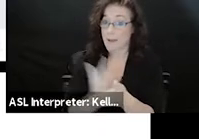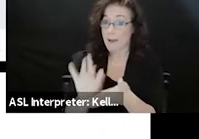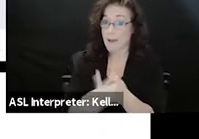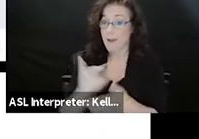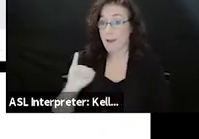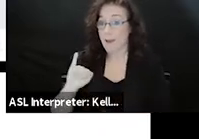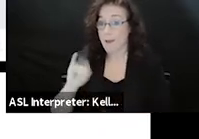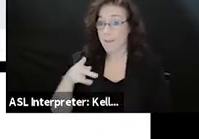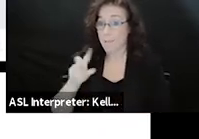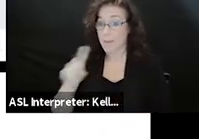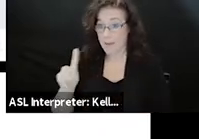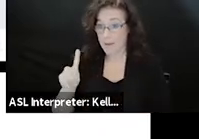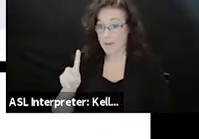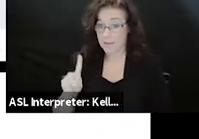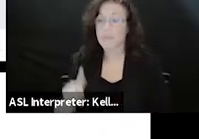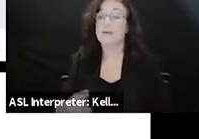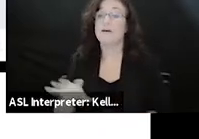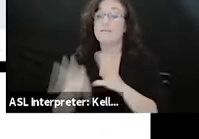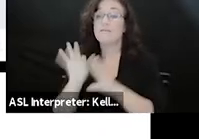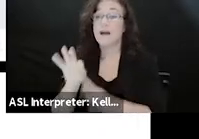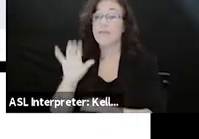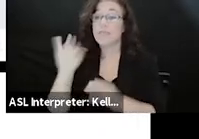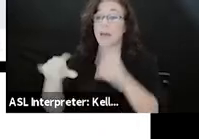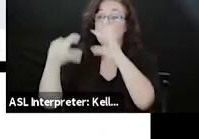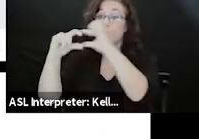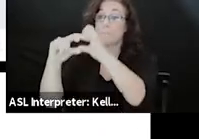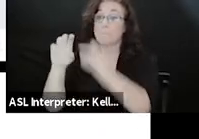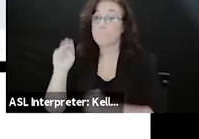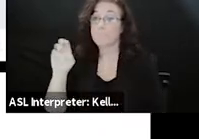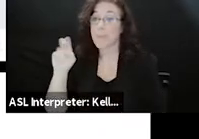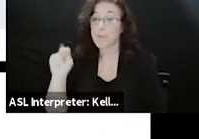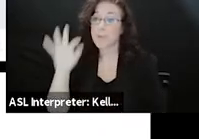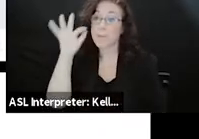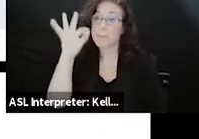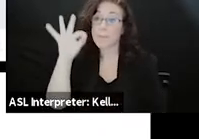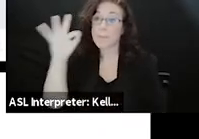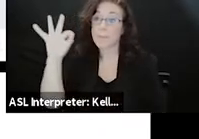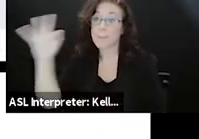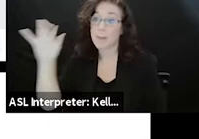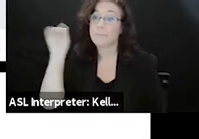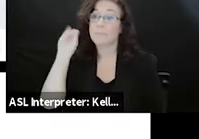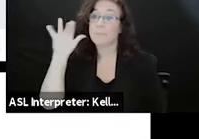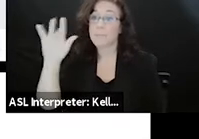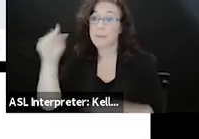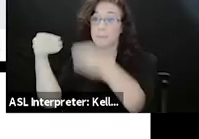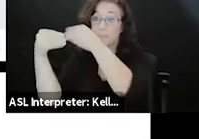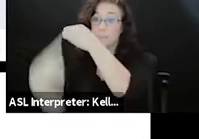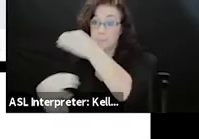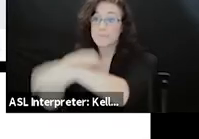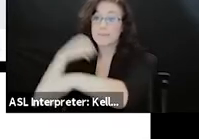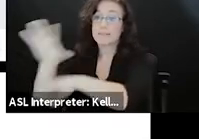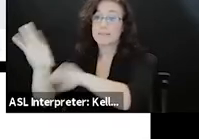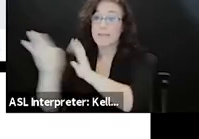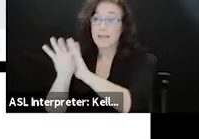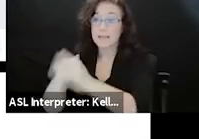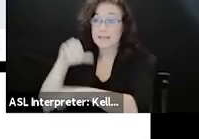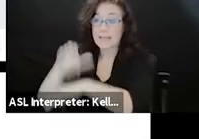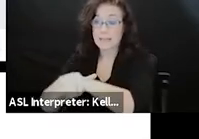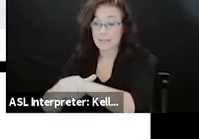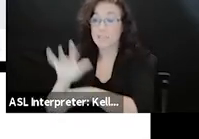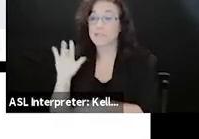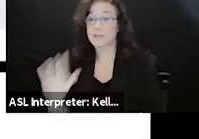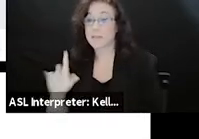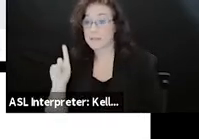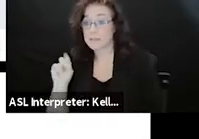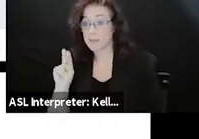the three dot menu and select language interpretation then select english and click done when it's your turn to speak please remember to